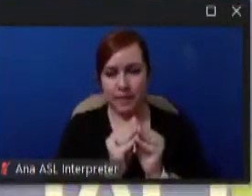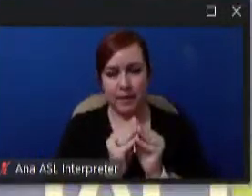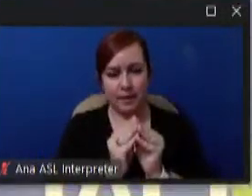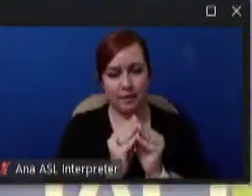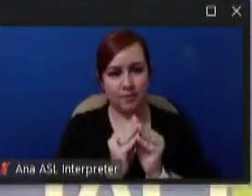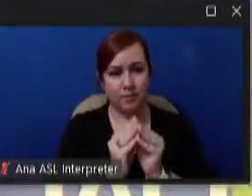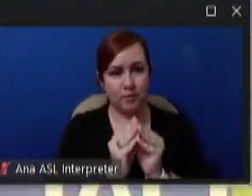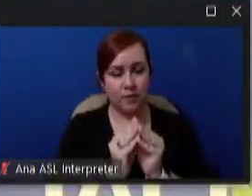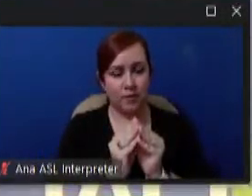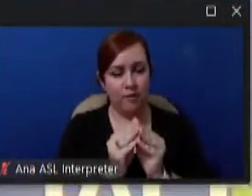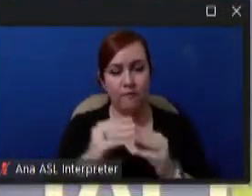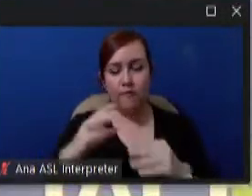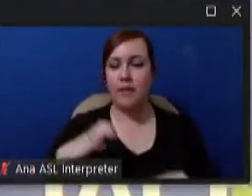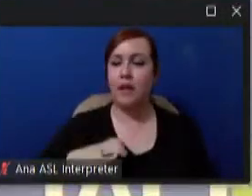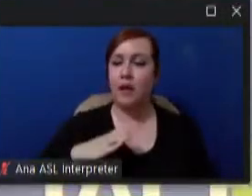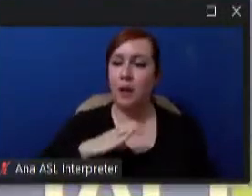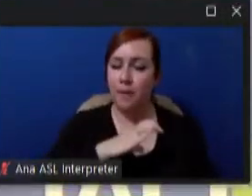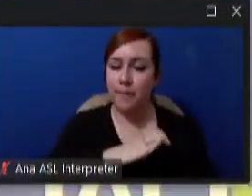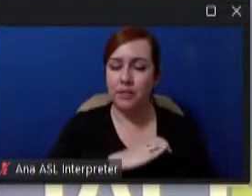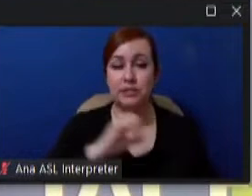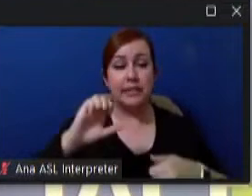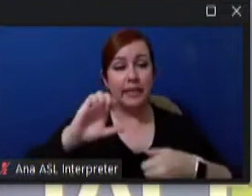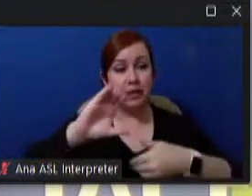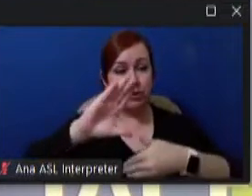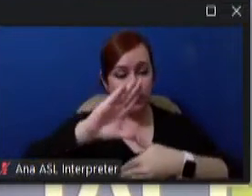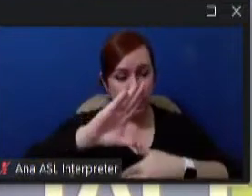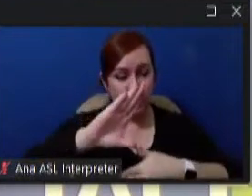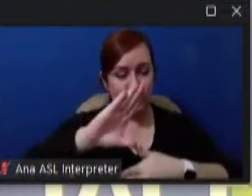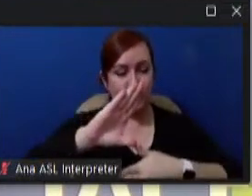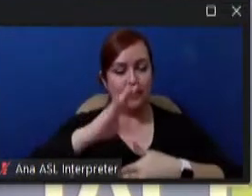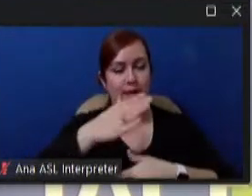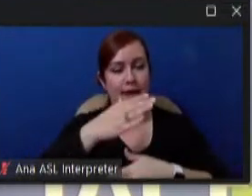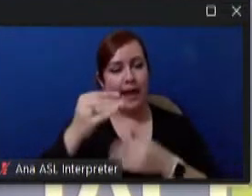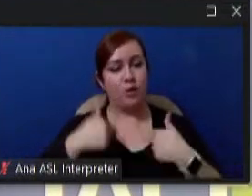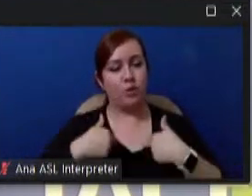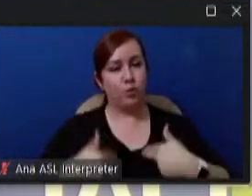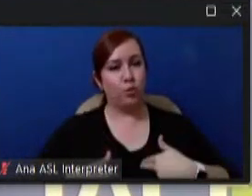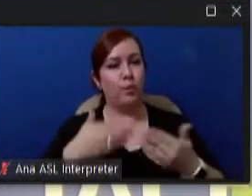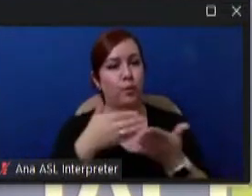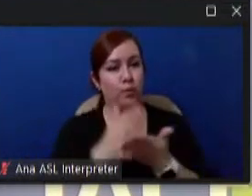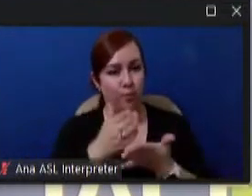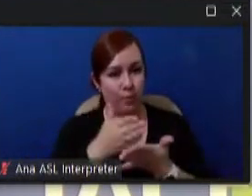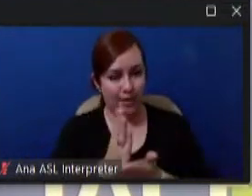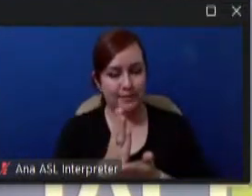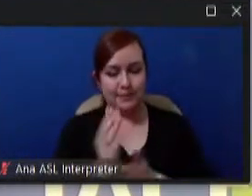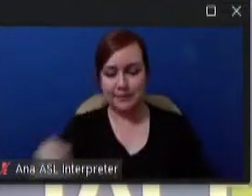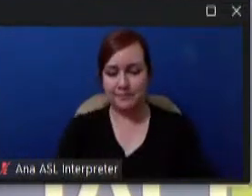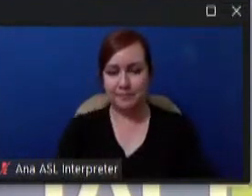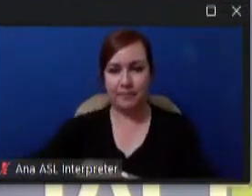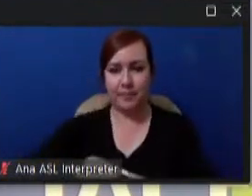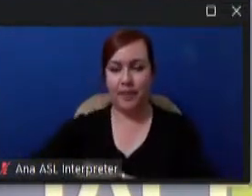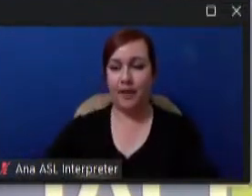session of the Inter-American Commission on Human Rights.